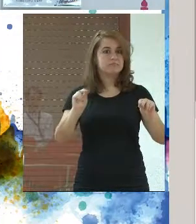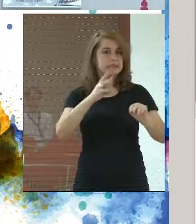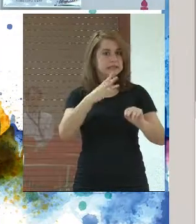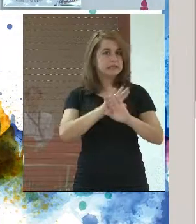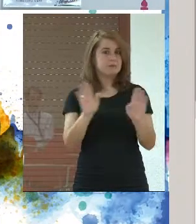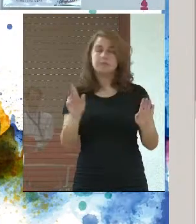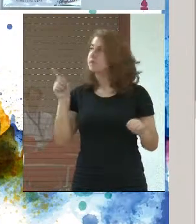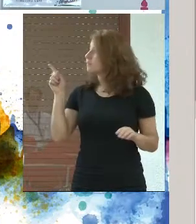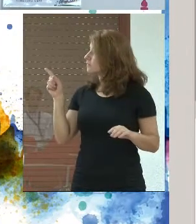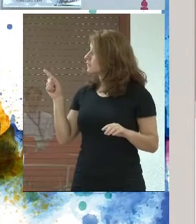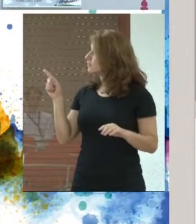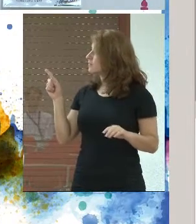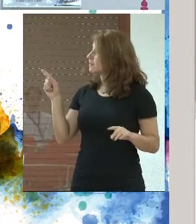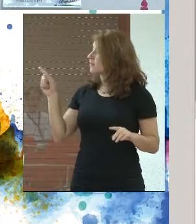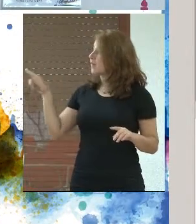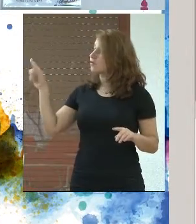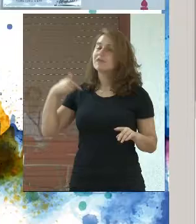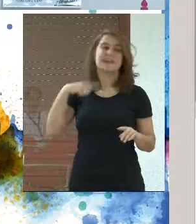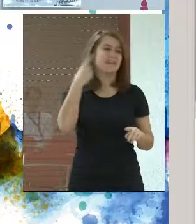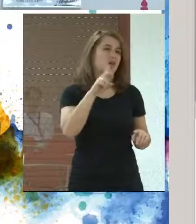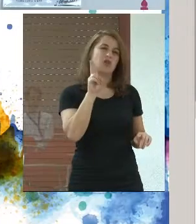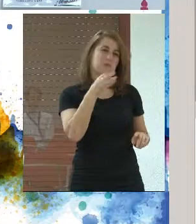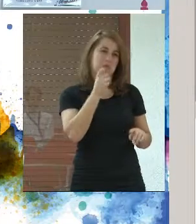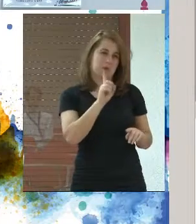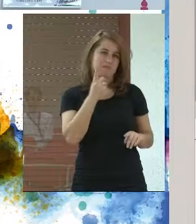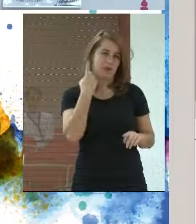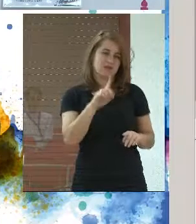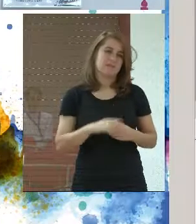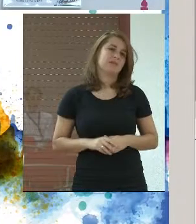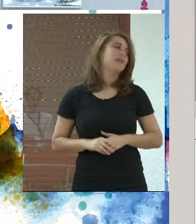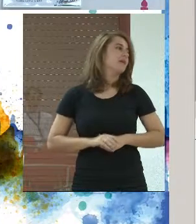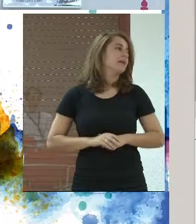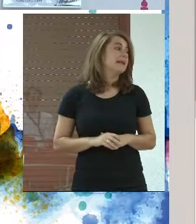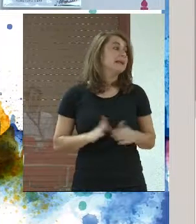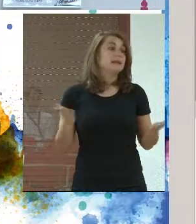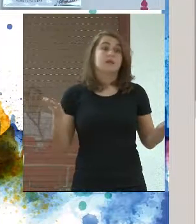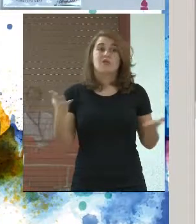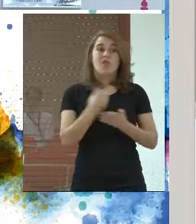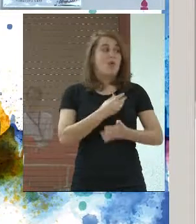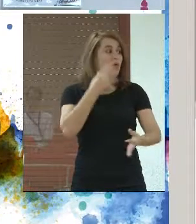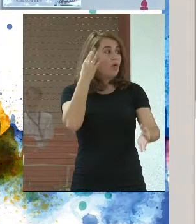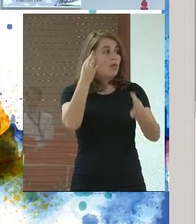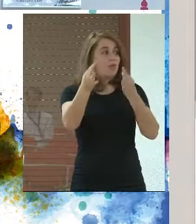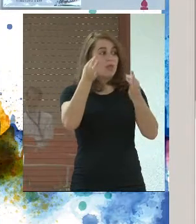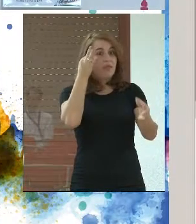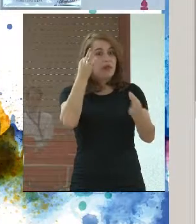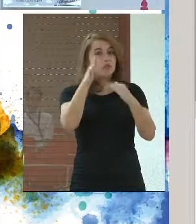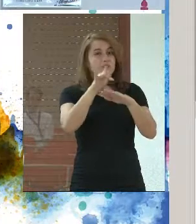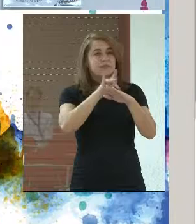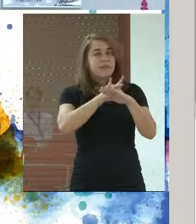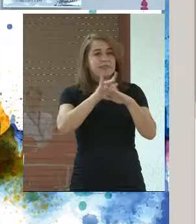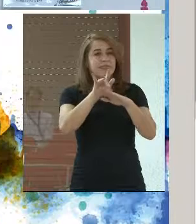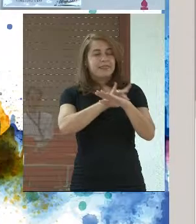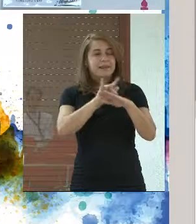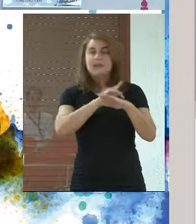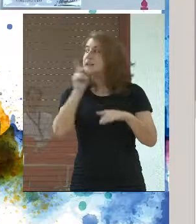layer. And when I finish with all of the layers, I know that you cannot see it really good on the screen, but these are